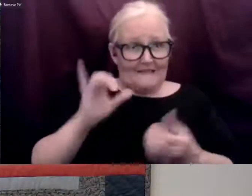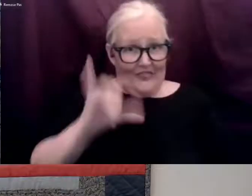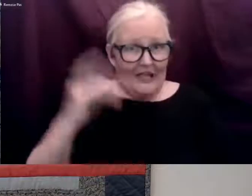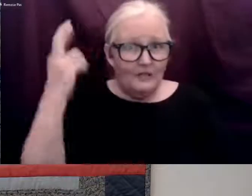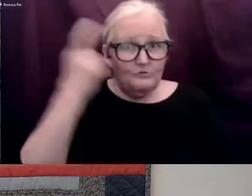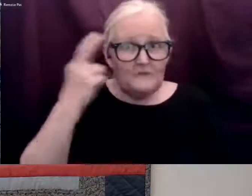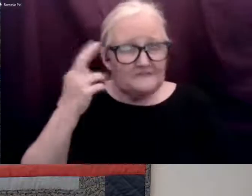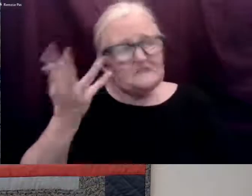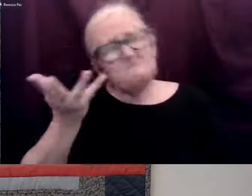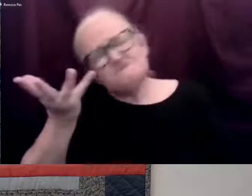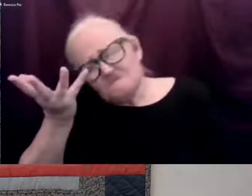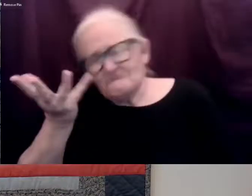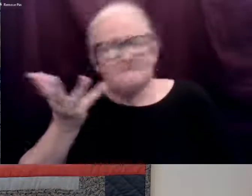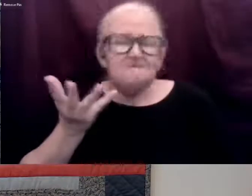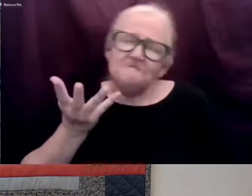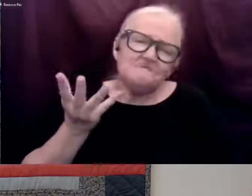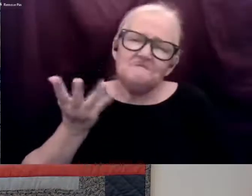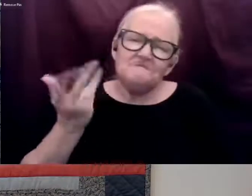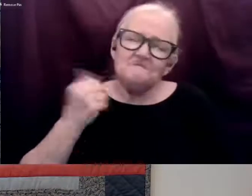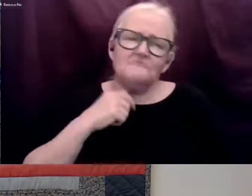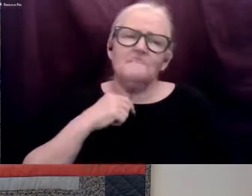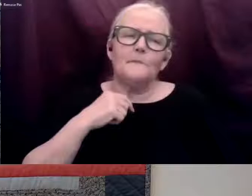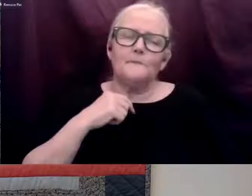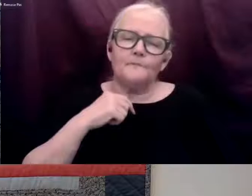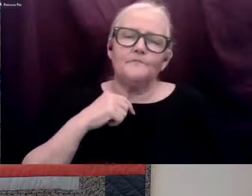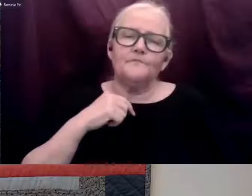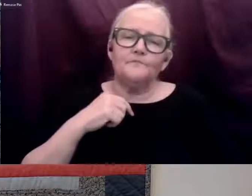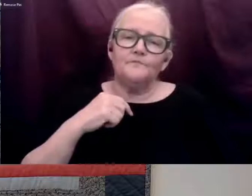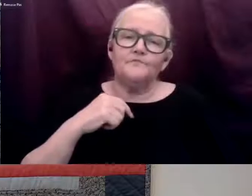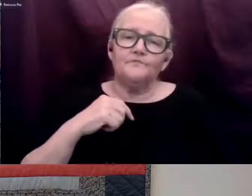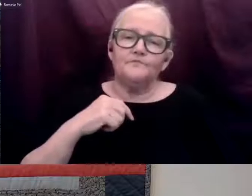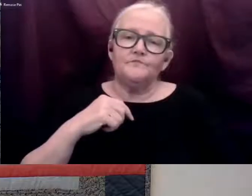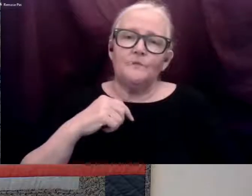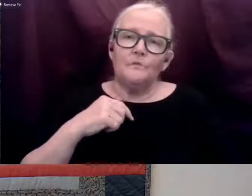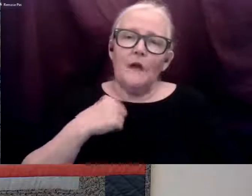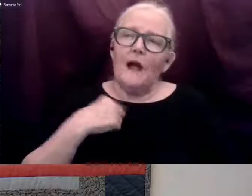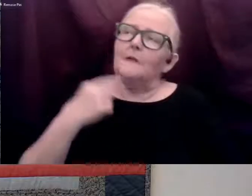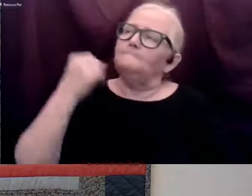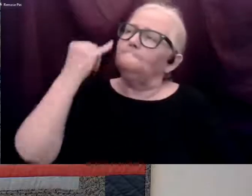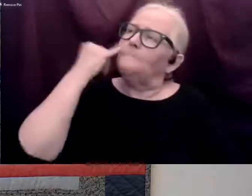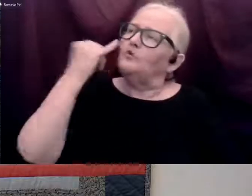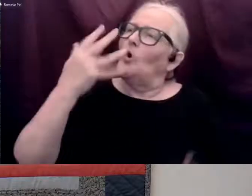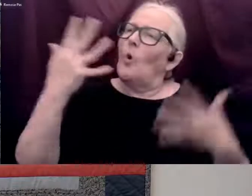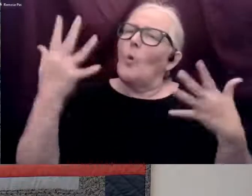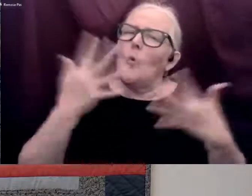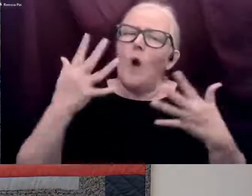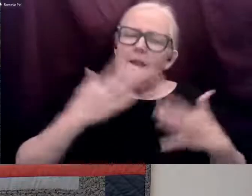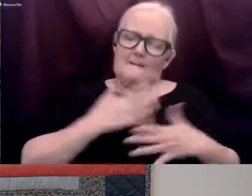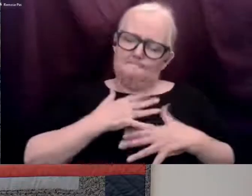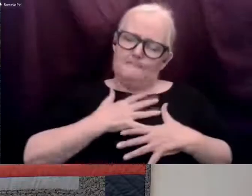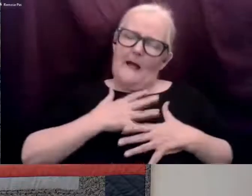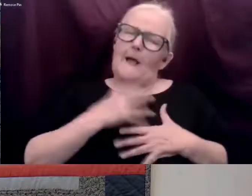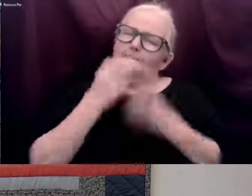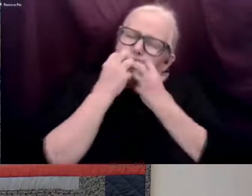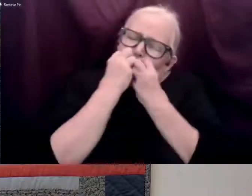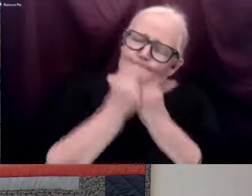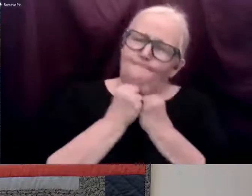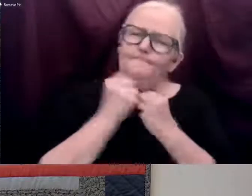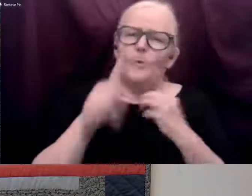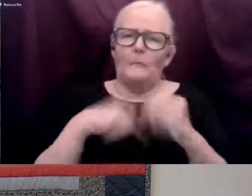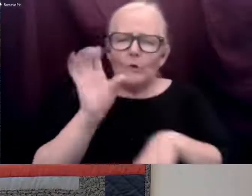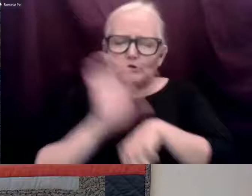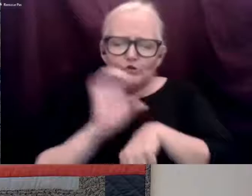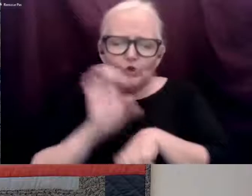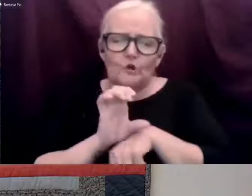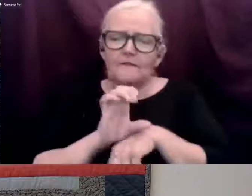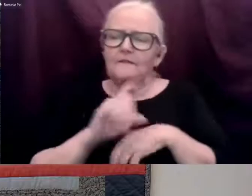When I think about what is most important to me about church, about faith community, a lot